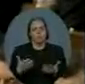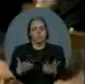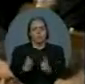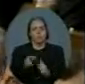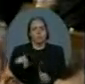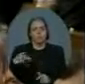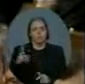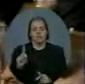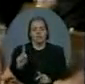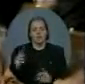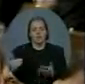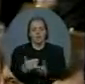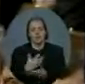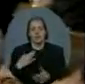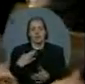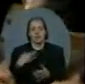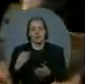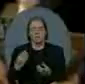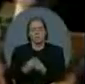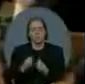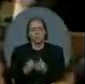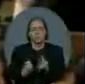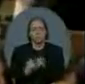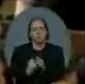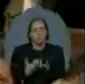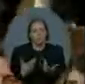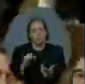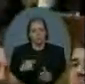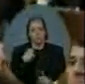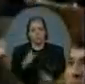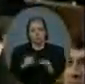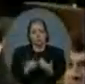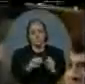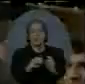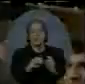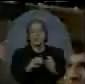We just think every party should be treated the same. That's why we took Elections Canada to court.